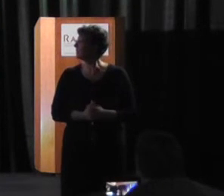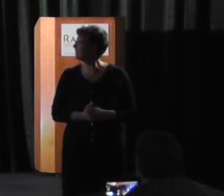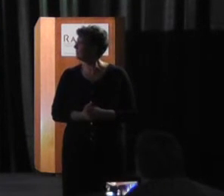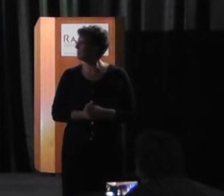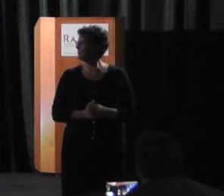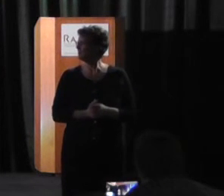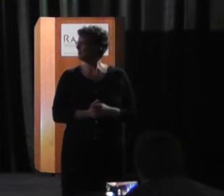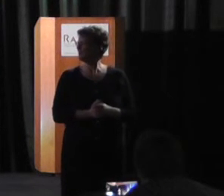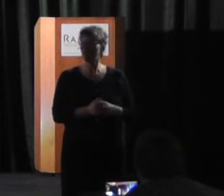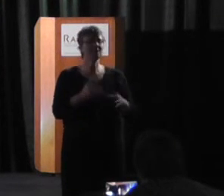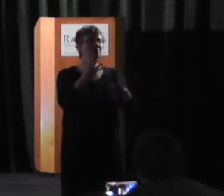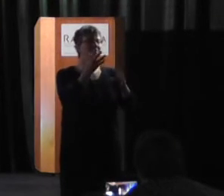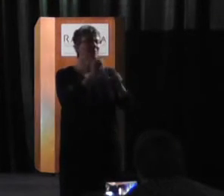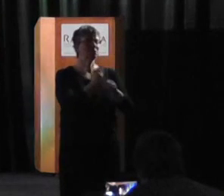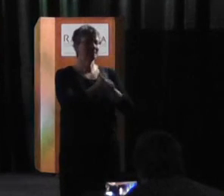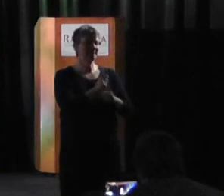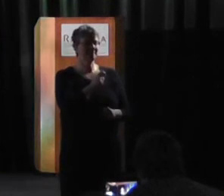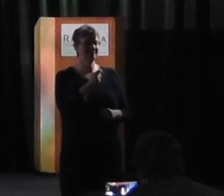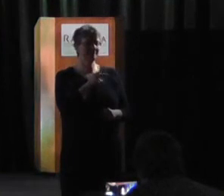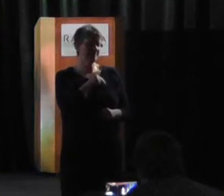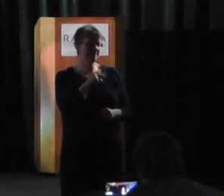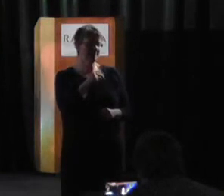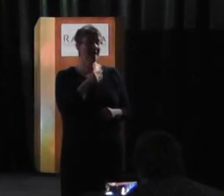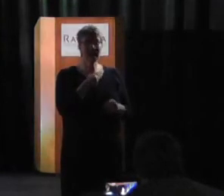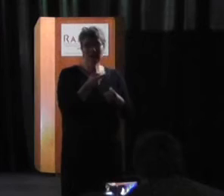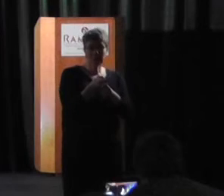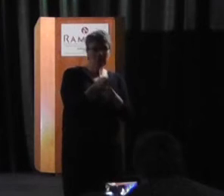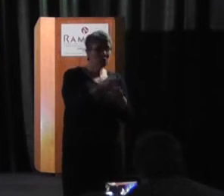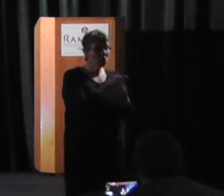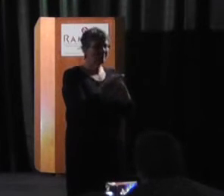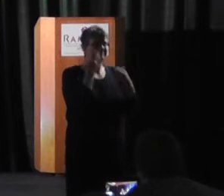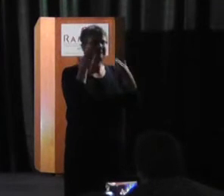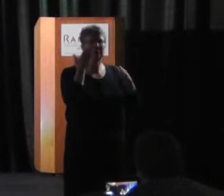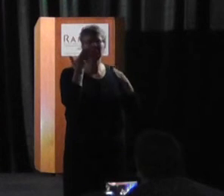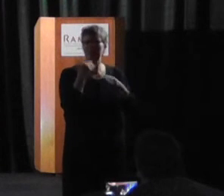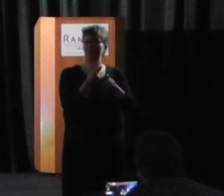They're just getting mic'd up. I tell a joke, but I don't know any.